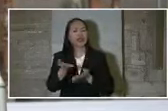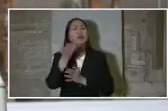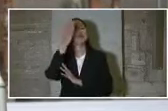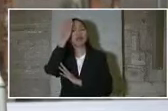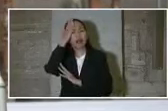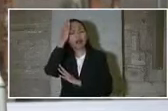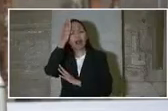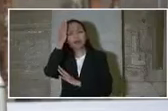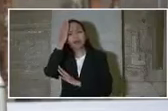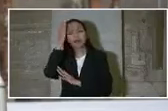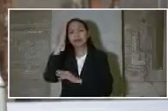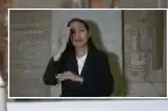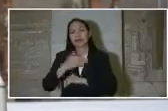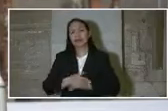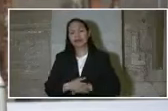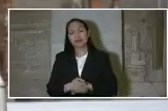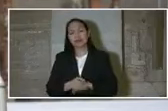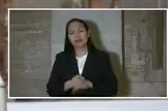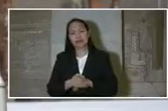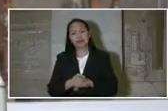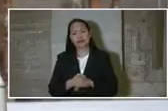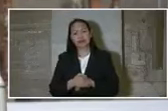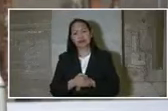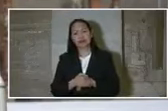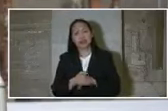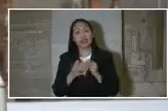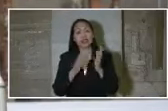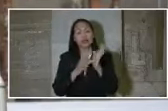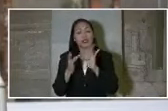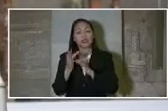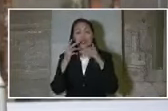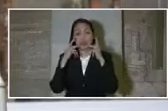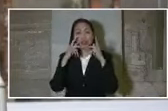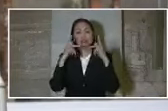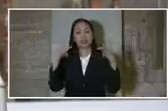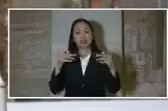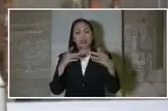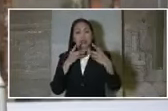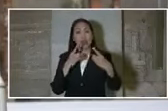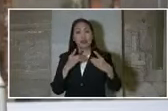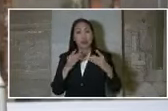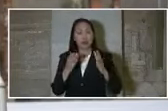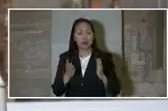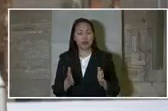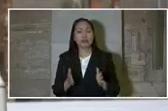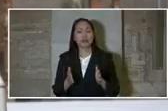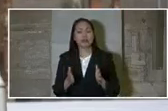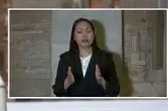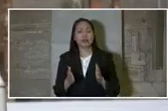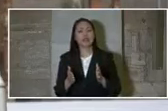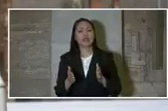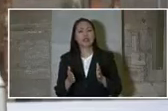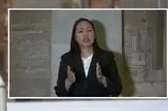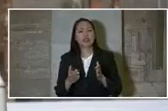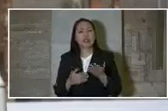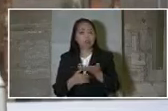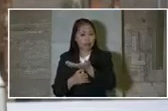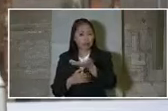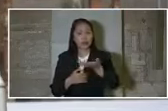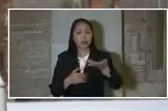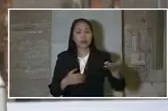pamilyar na kayo dito. When Jesus proclaimed to his disciples, "You